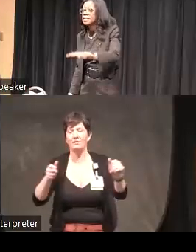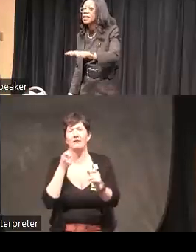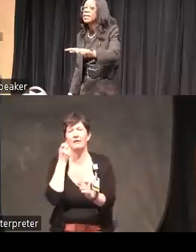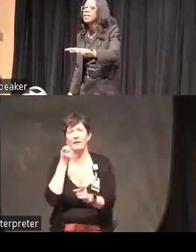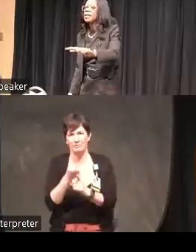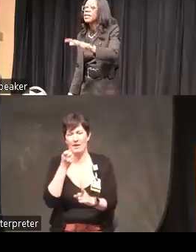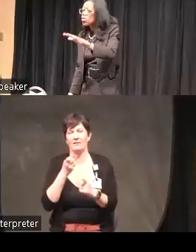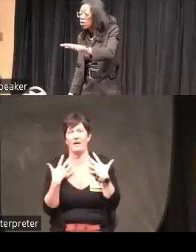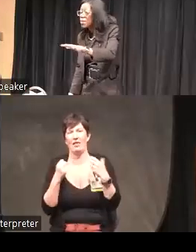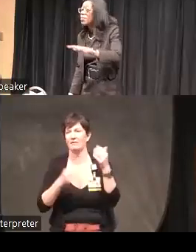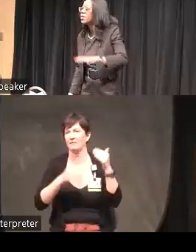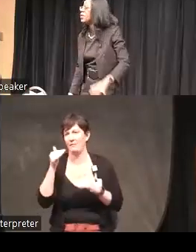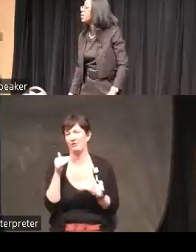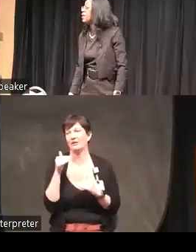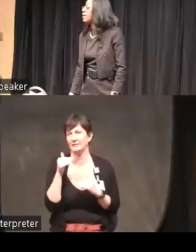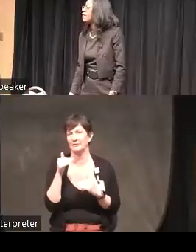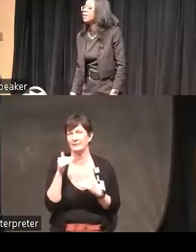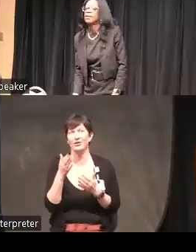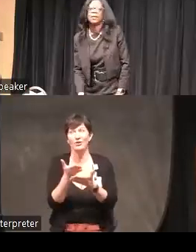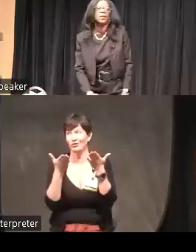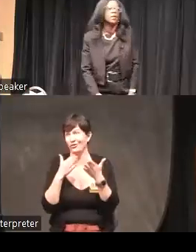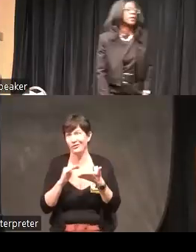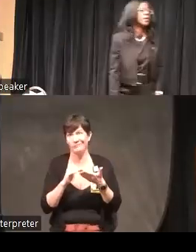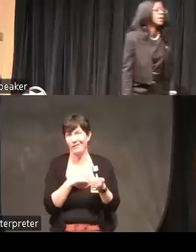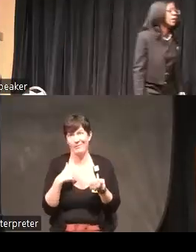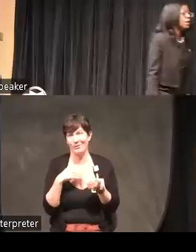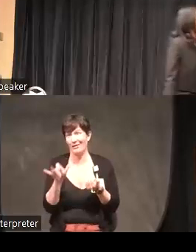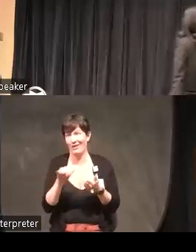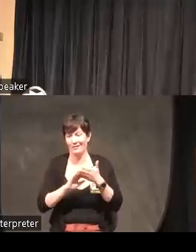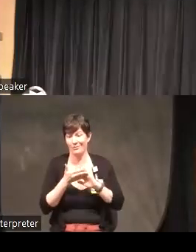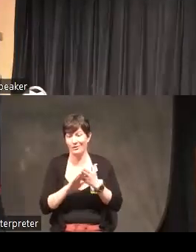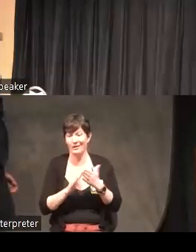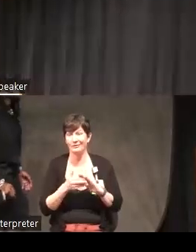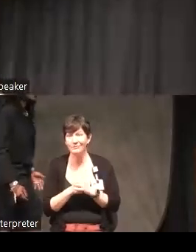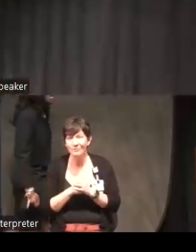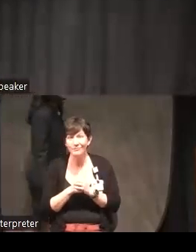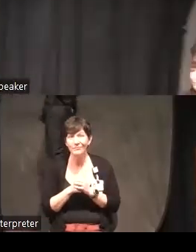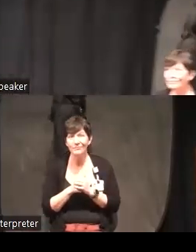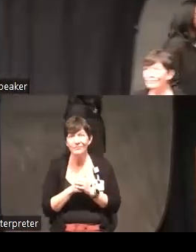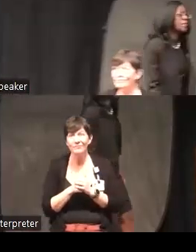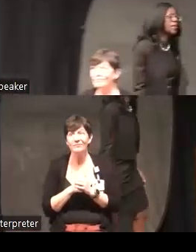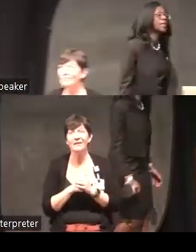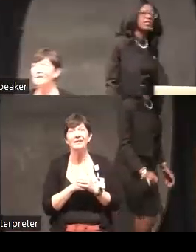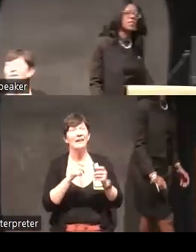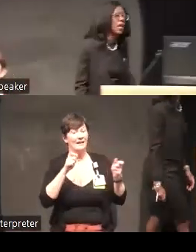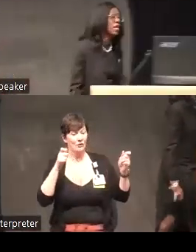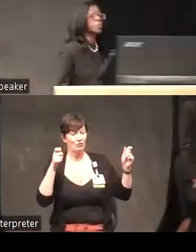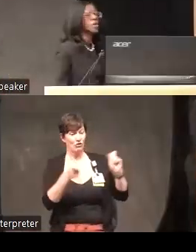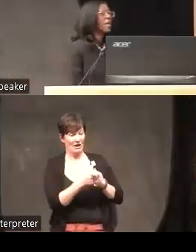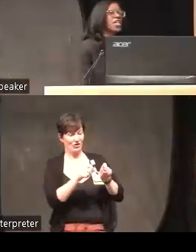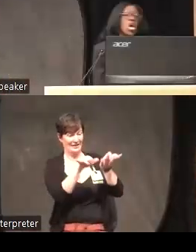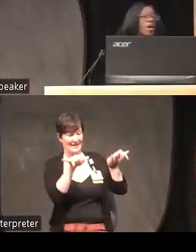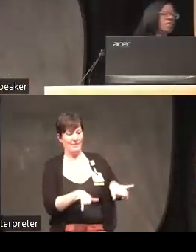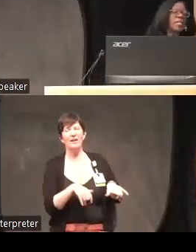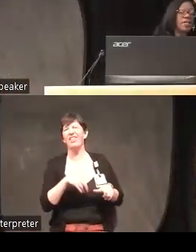the city that you are a member of the community of. You will also make a difference if you change systemically. This is an